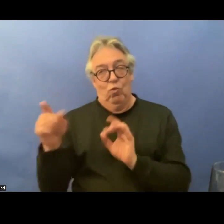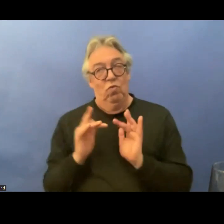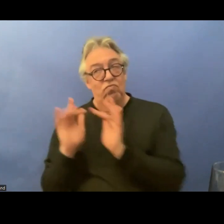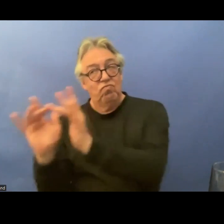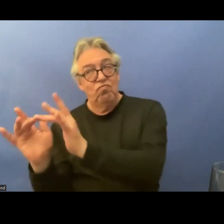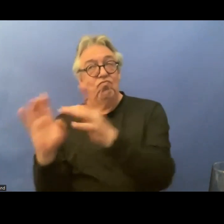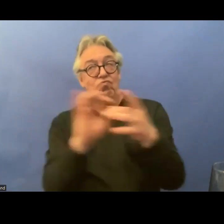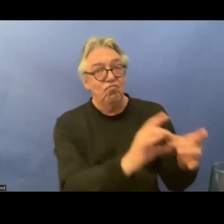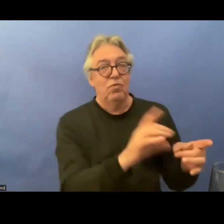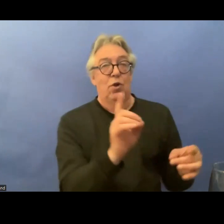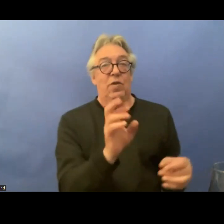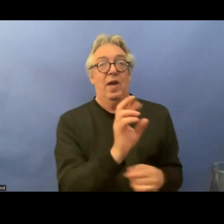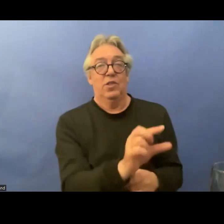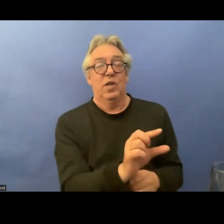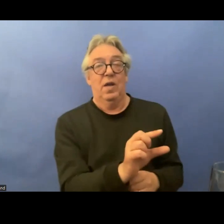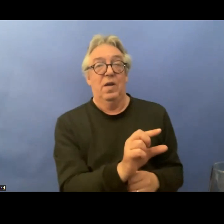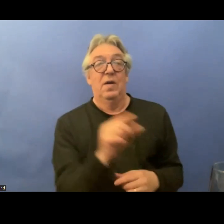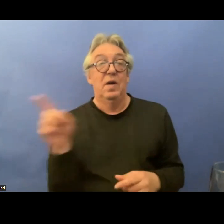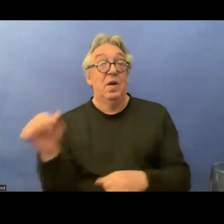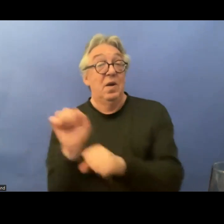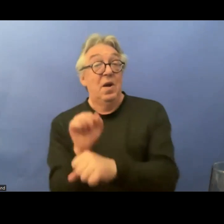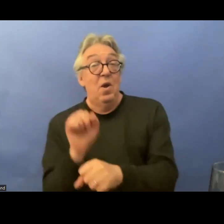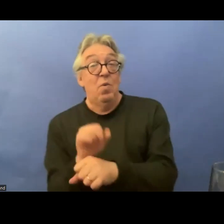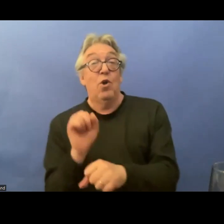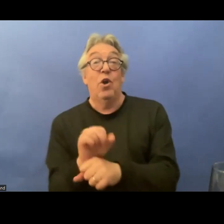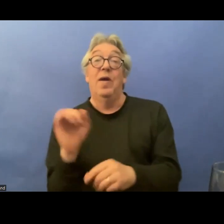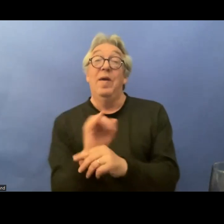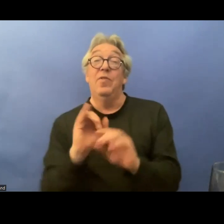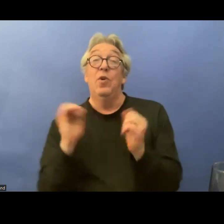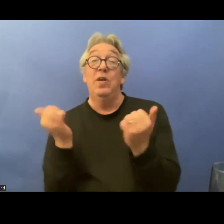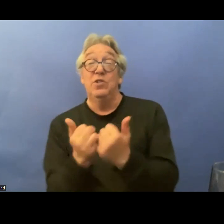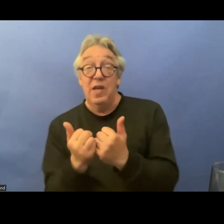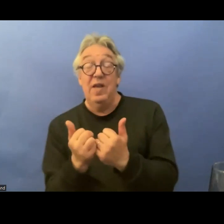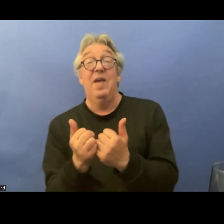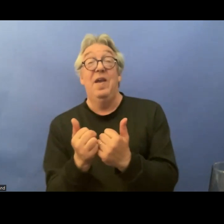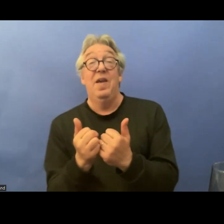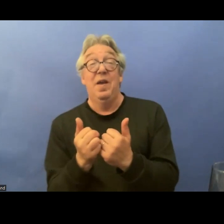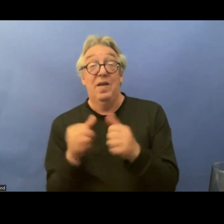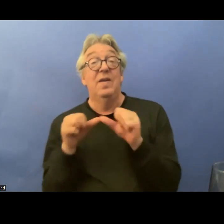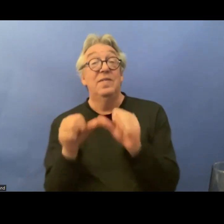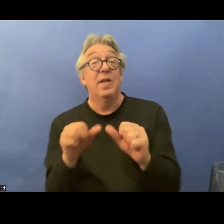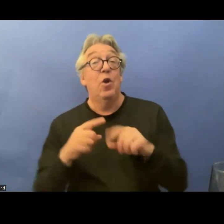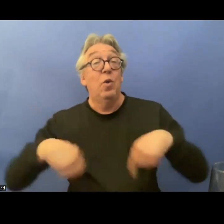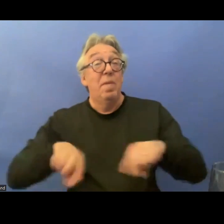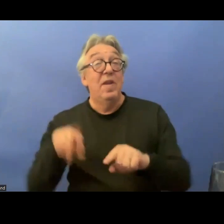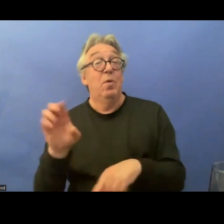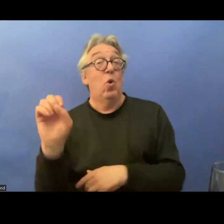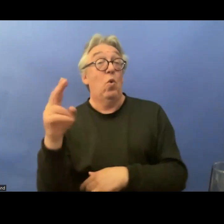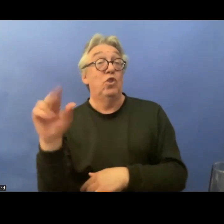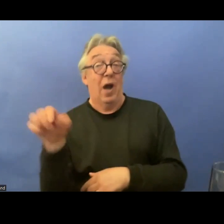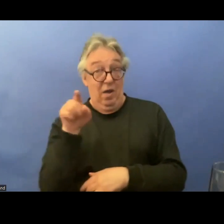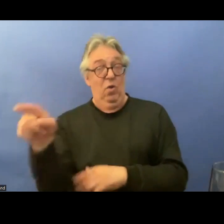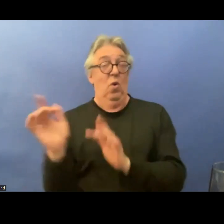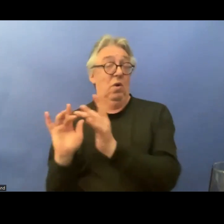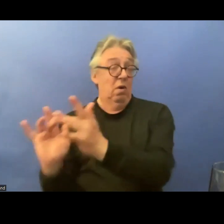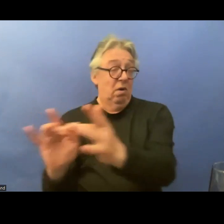and really been central to the discussions, both in the Interagency Standing Committee as well as OCHA, to ensure that persons with disabilities are an integral part